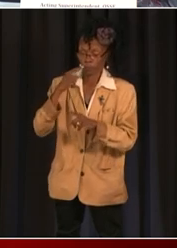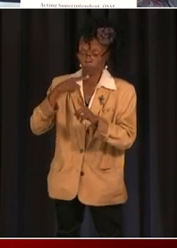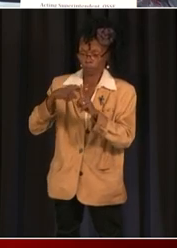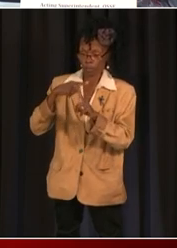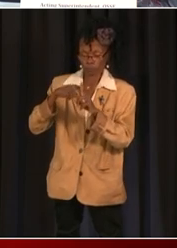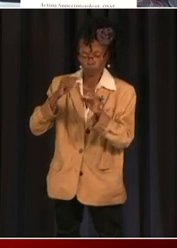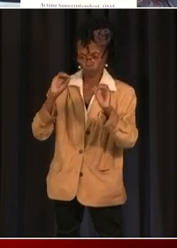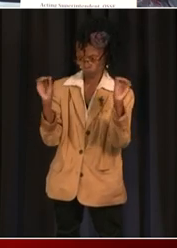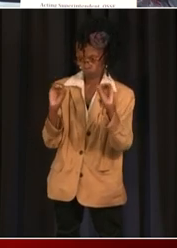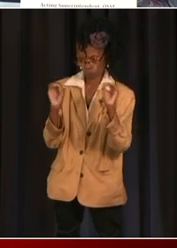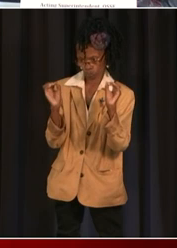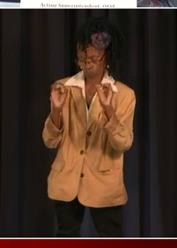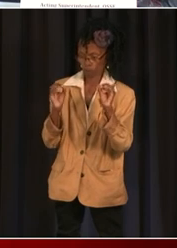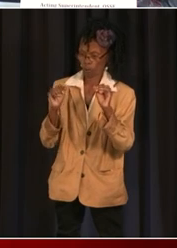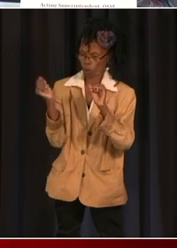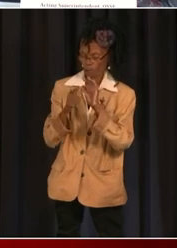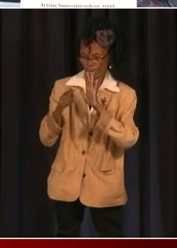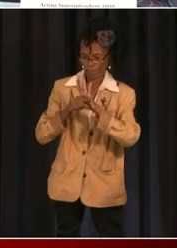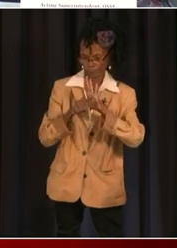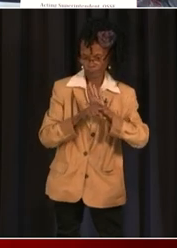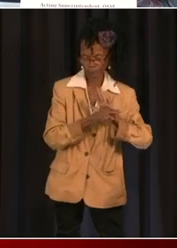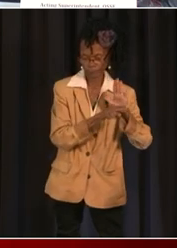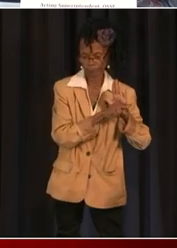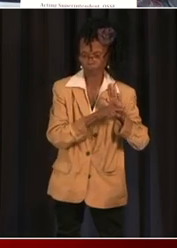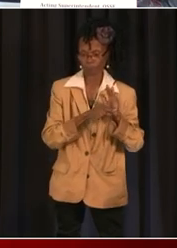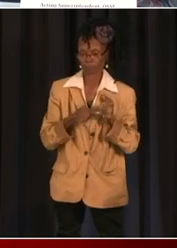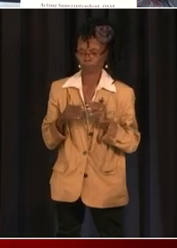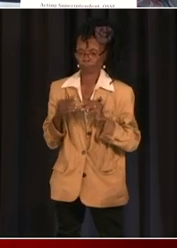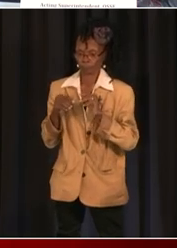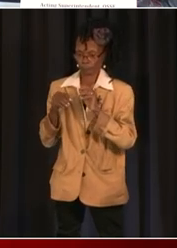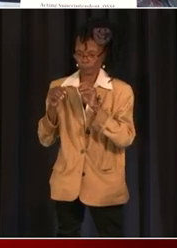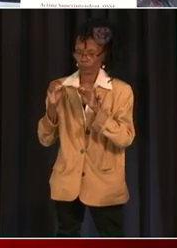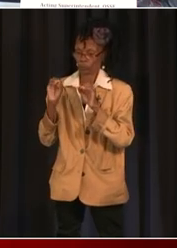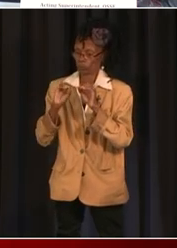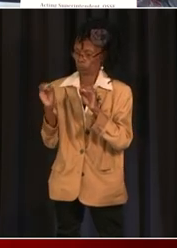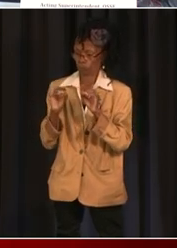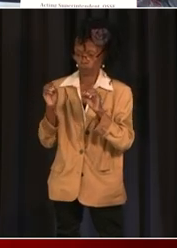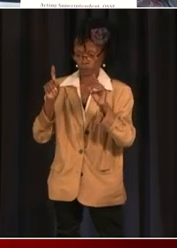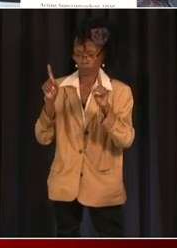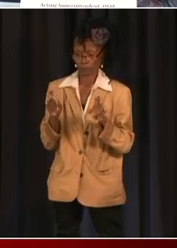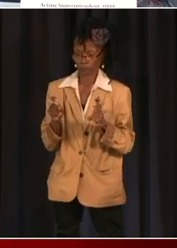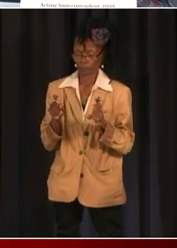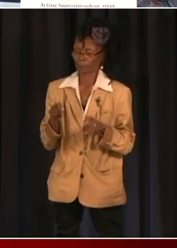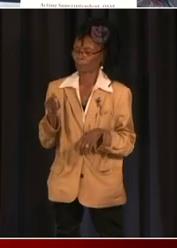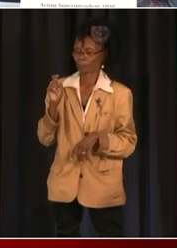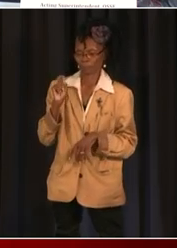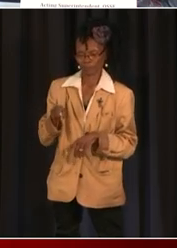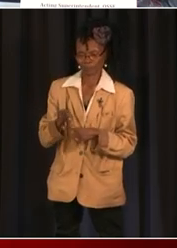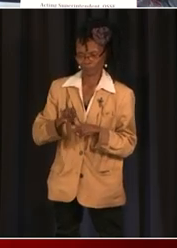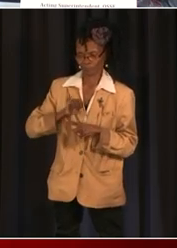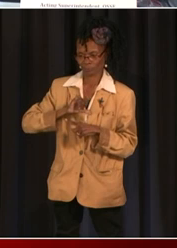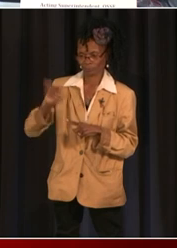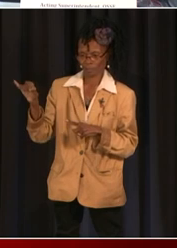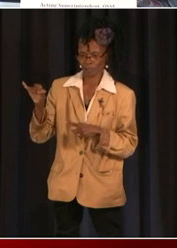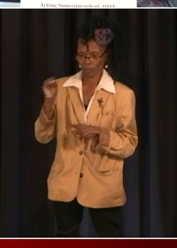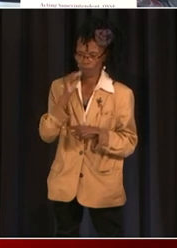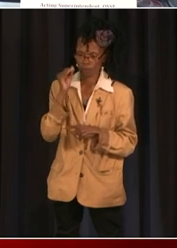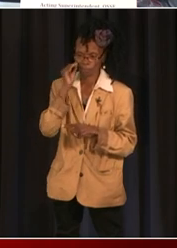result. If no testing is done, the person must self-quarantine and not attend school for at least 10